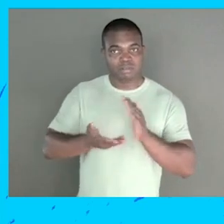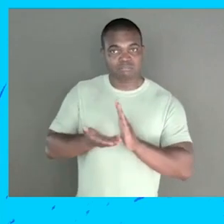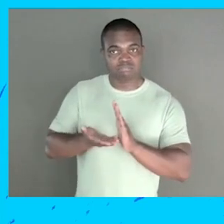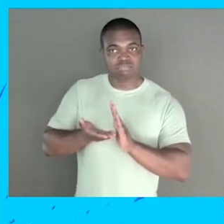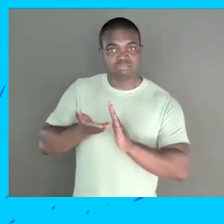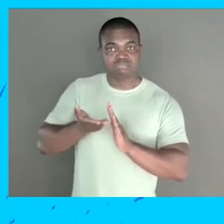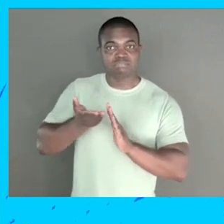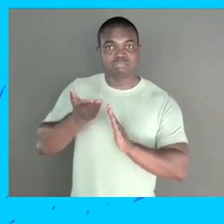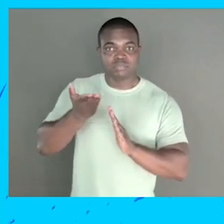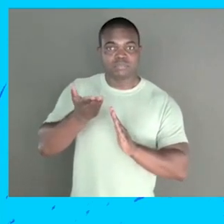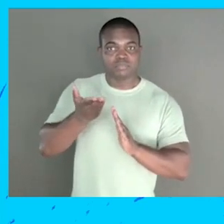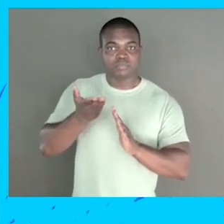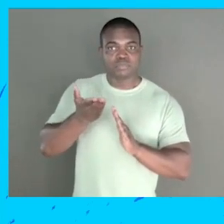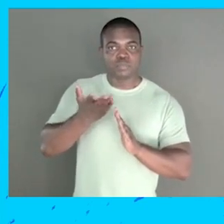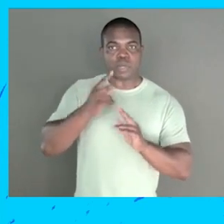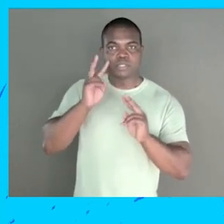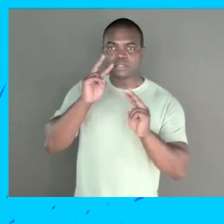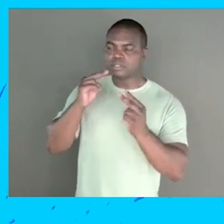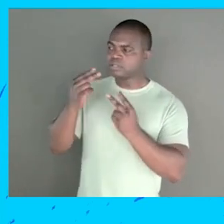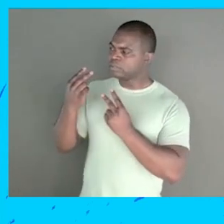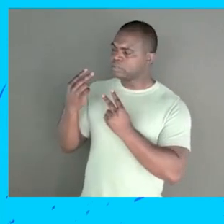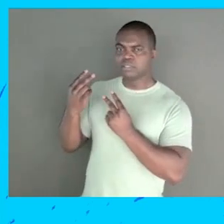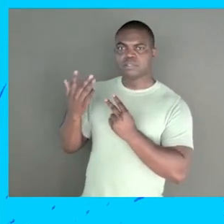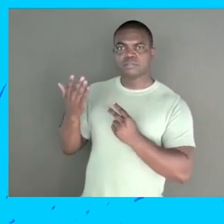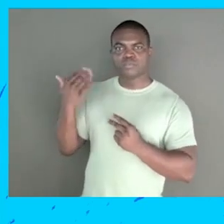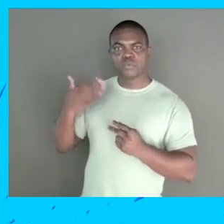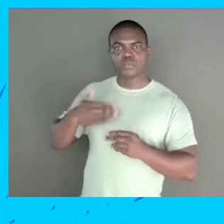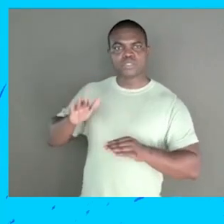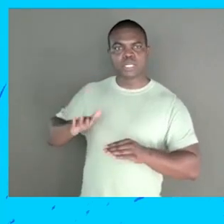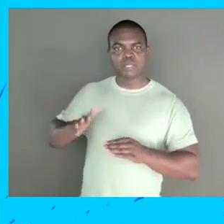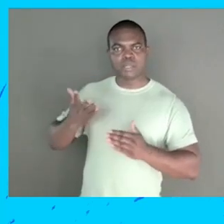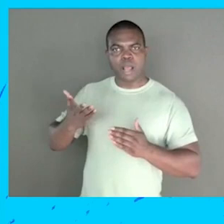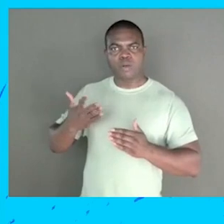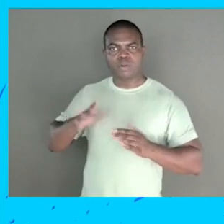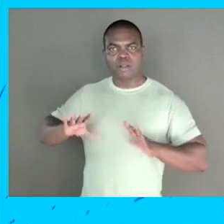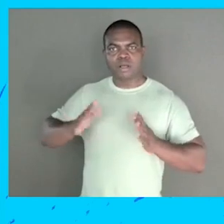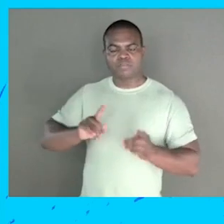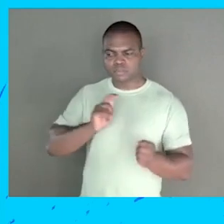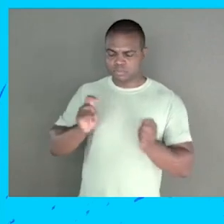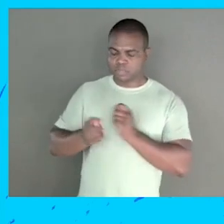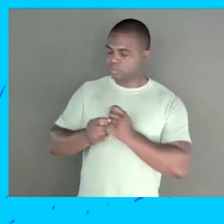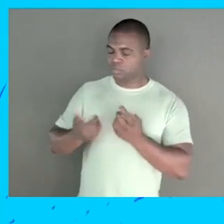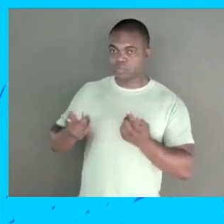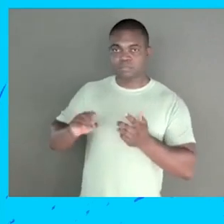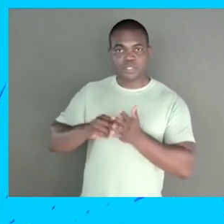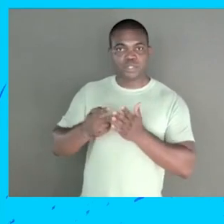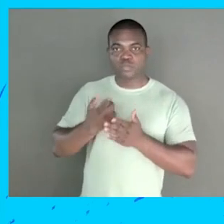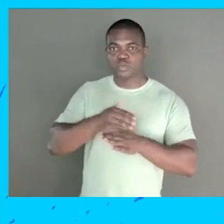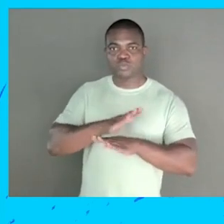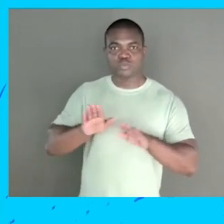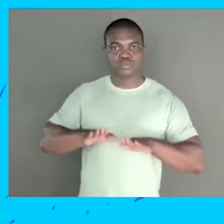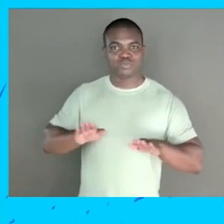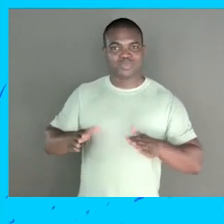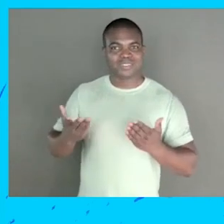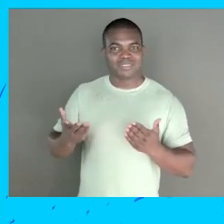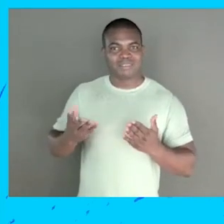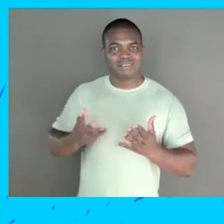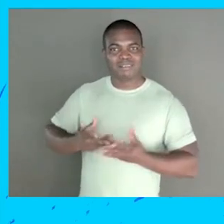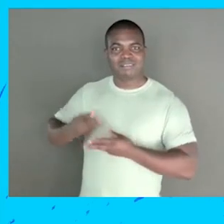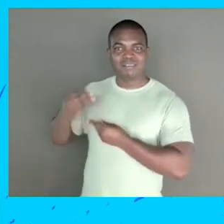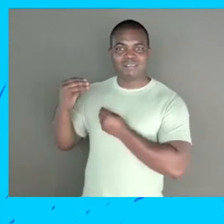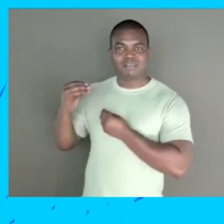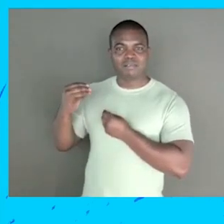holding on to its last breath. But the hands of injustice and unfairness keep pushing it down, making it